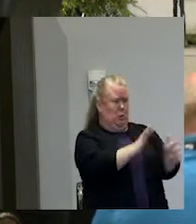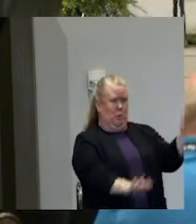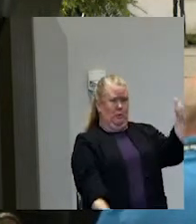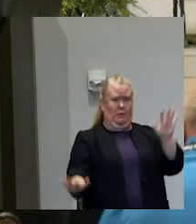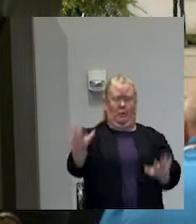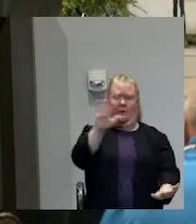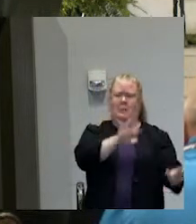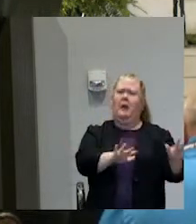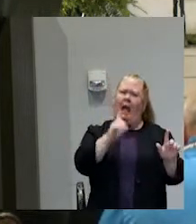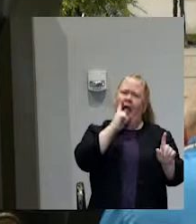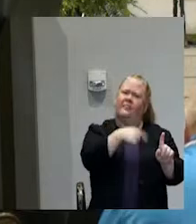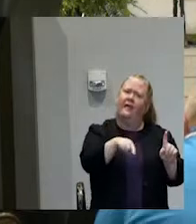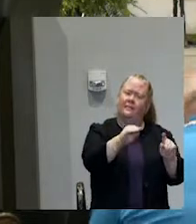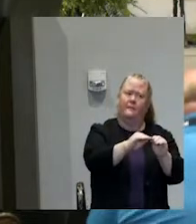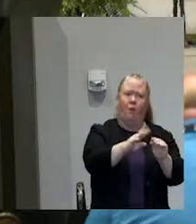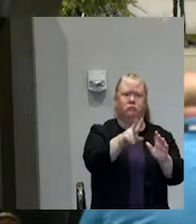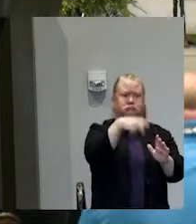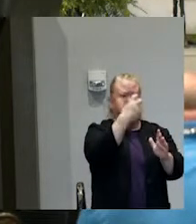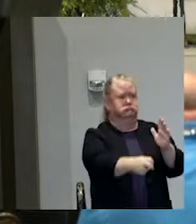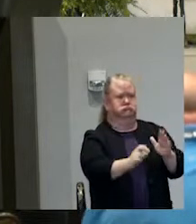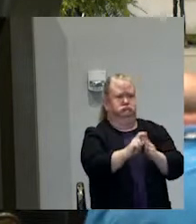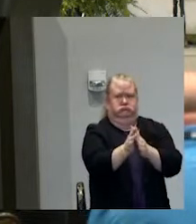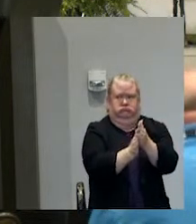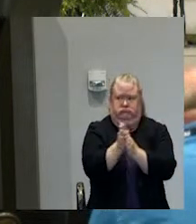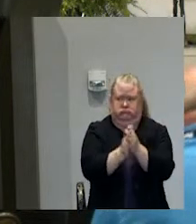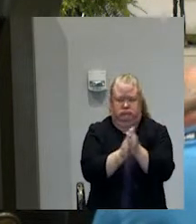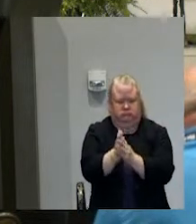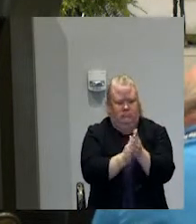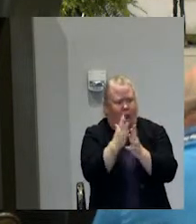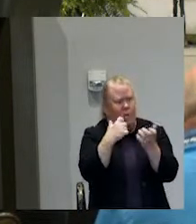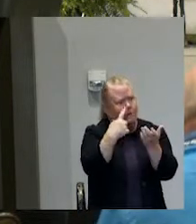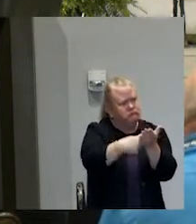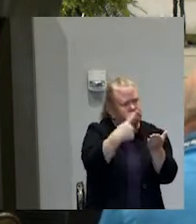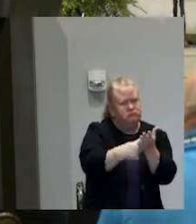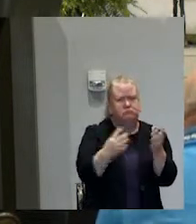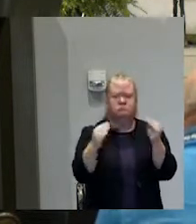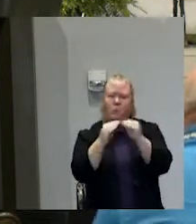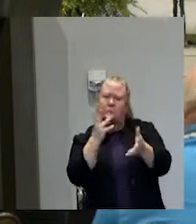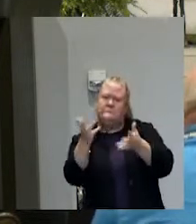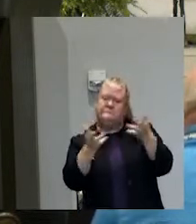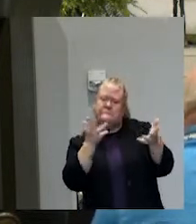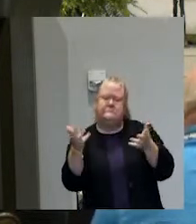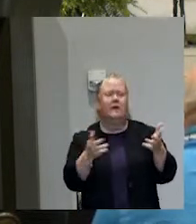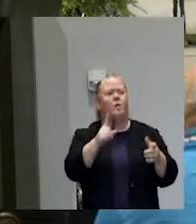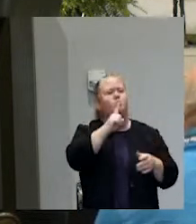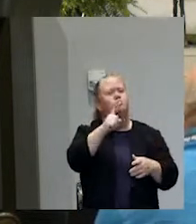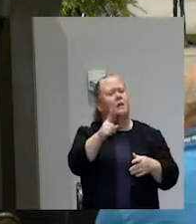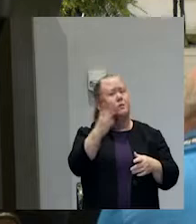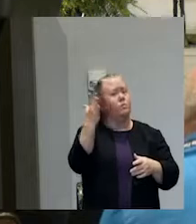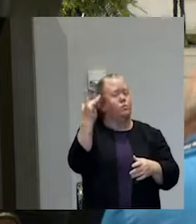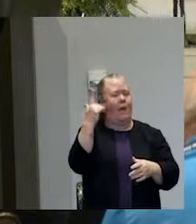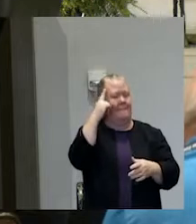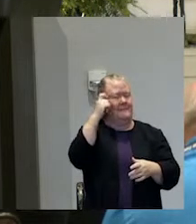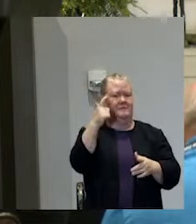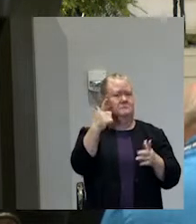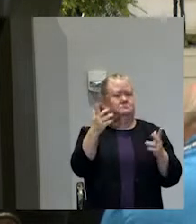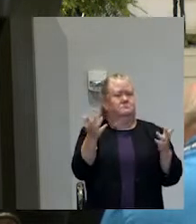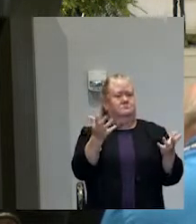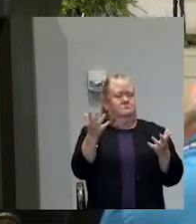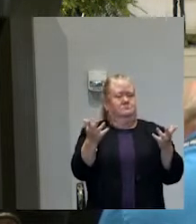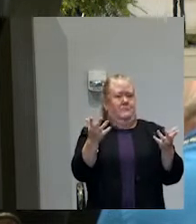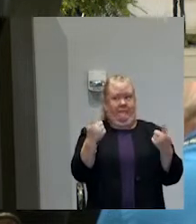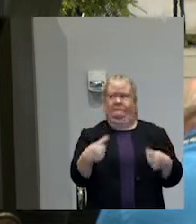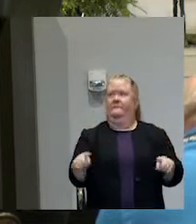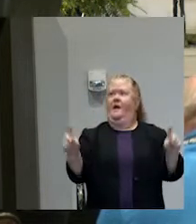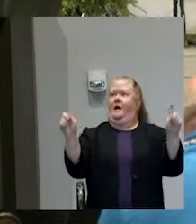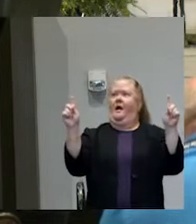think they are even more gung-ho about being a part of it and really discussing, because I think it sort of brings a new life to finally being able to